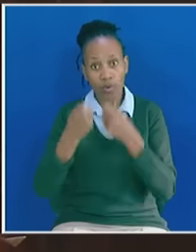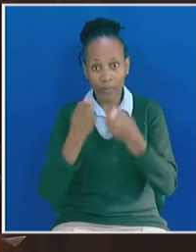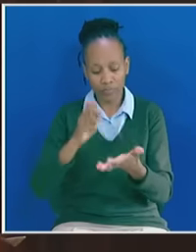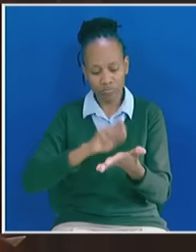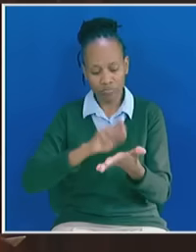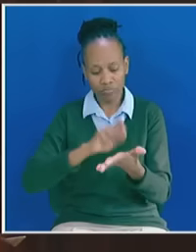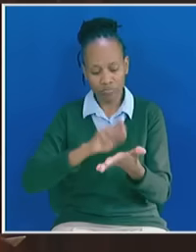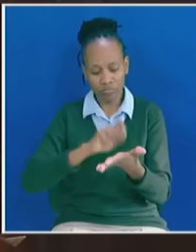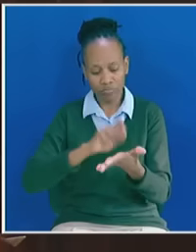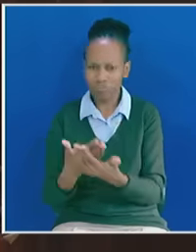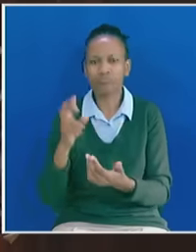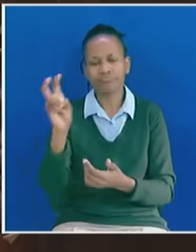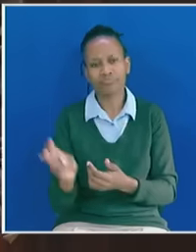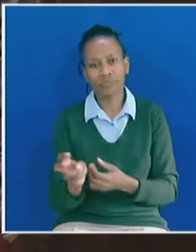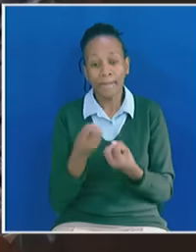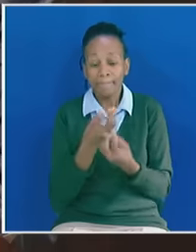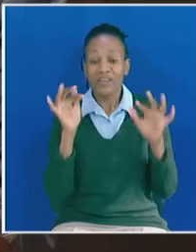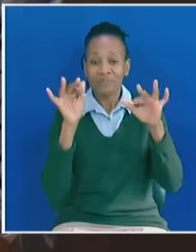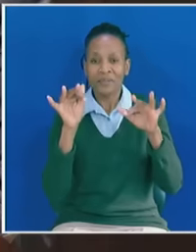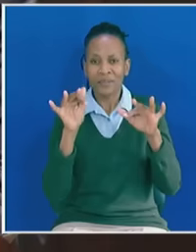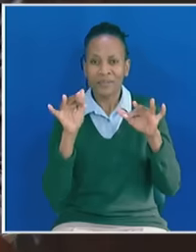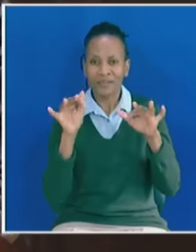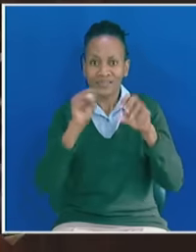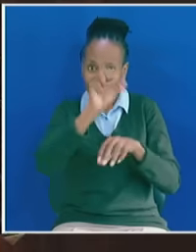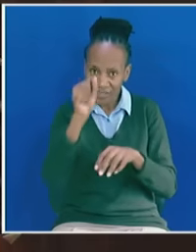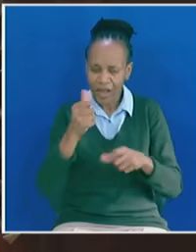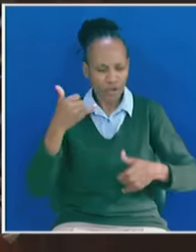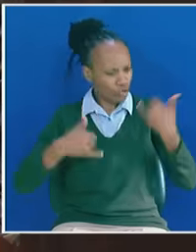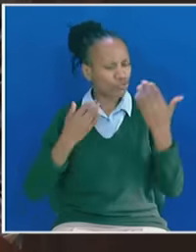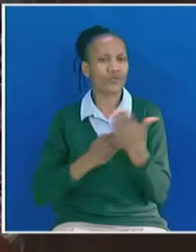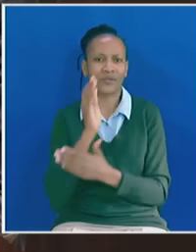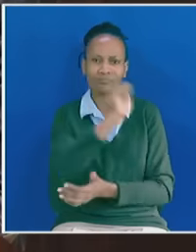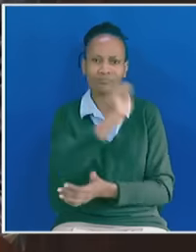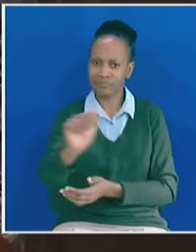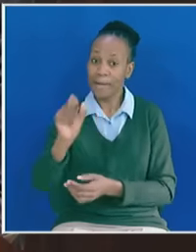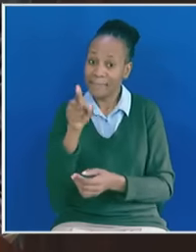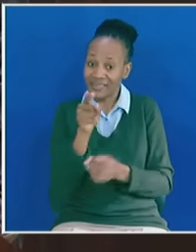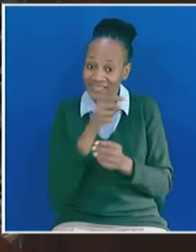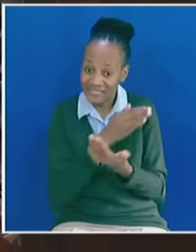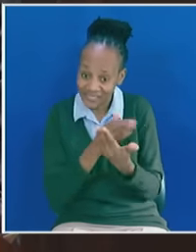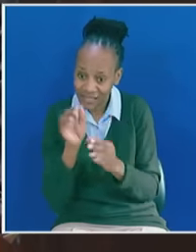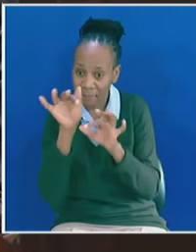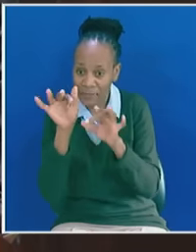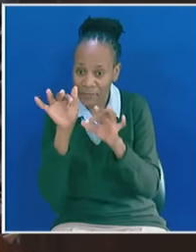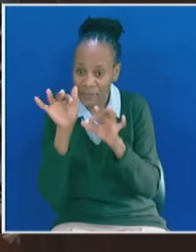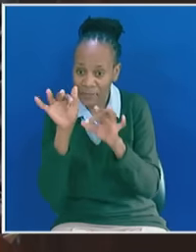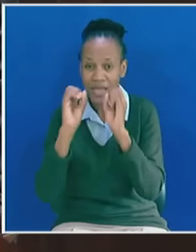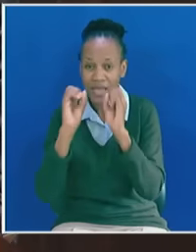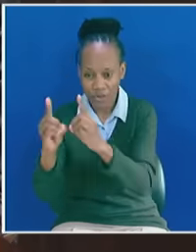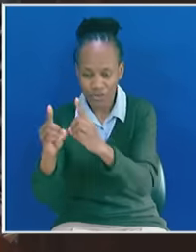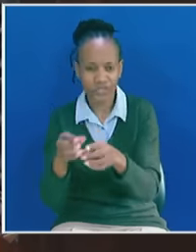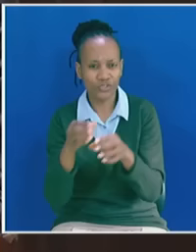quote. Many South Africans continue to enjoy these rights, but there are those within various sectors like education,